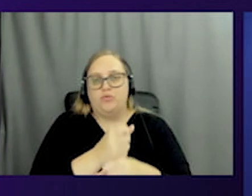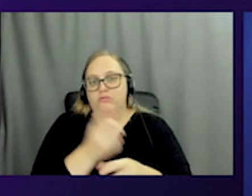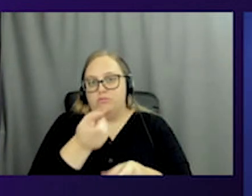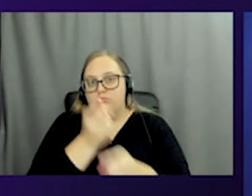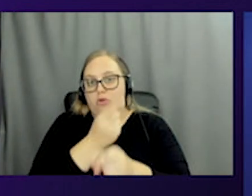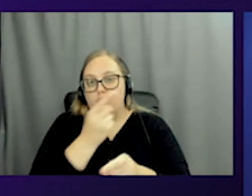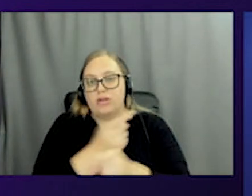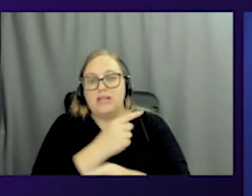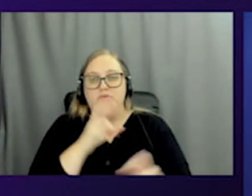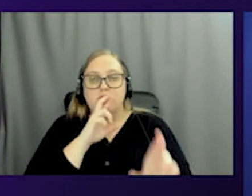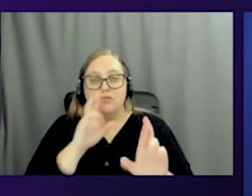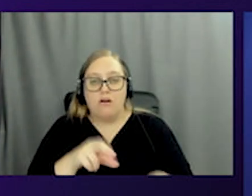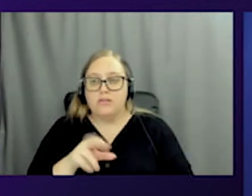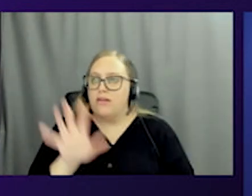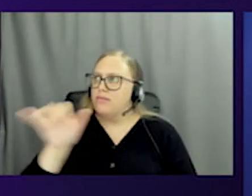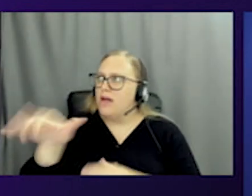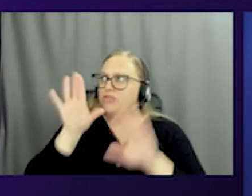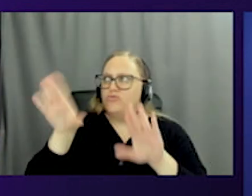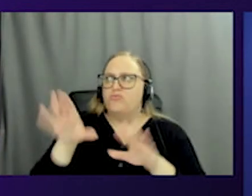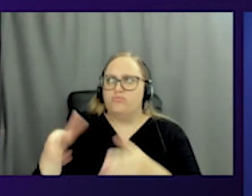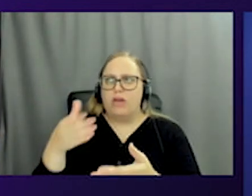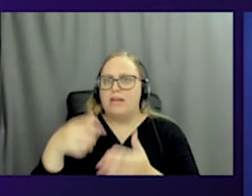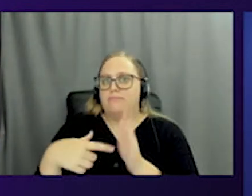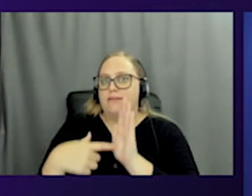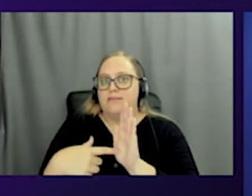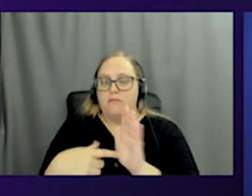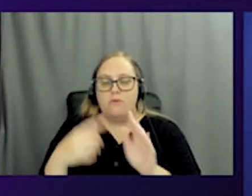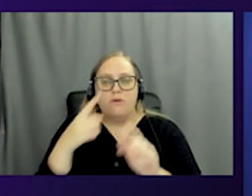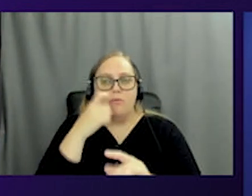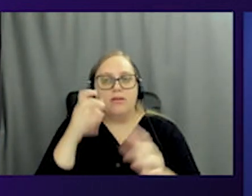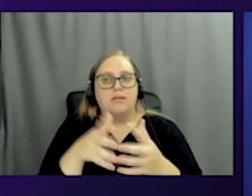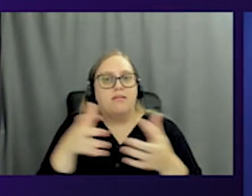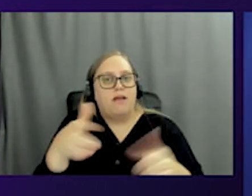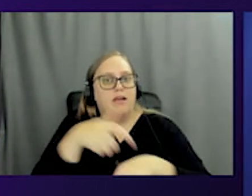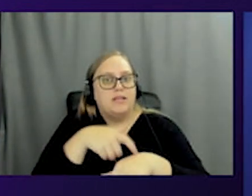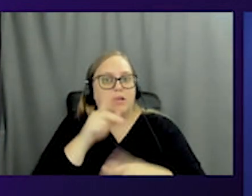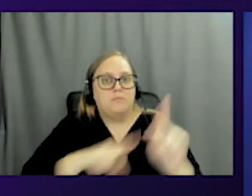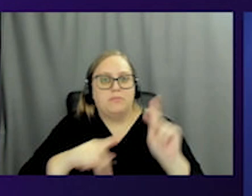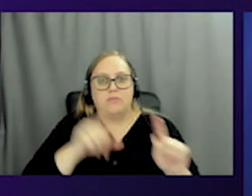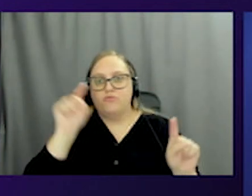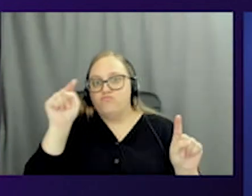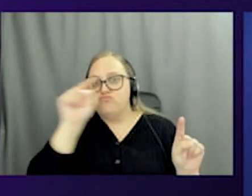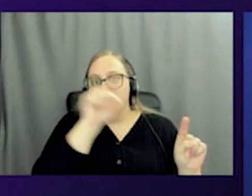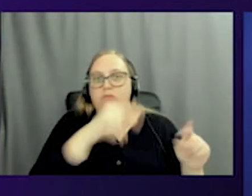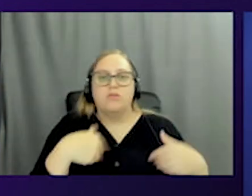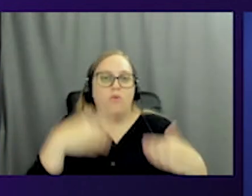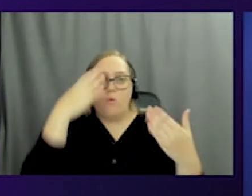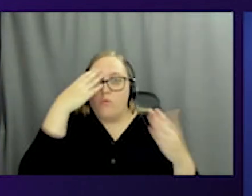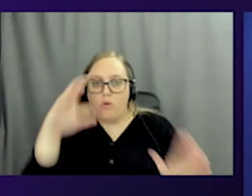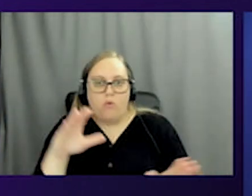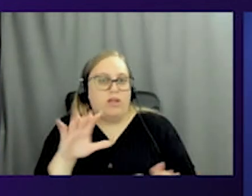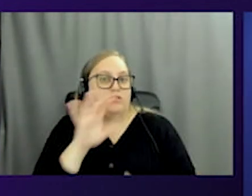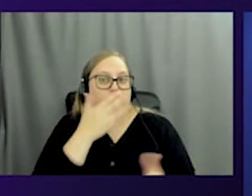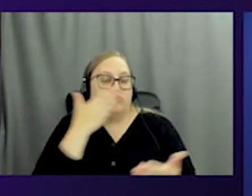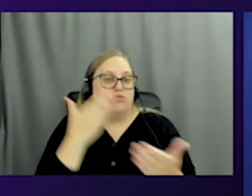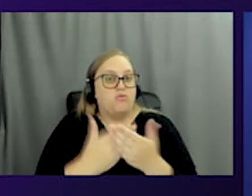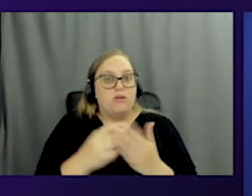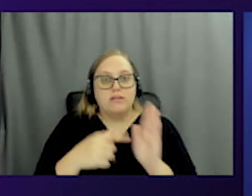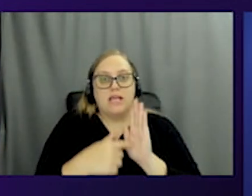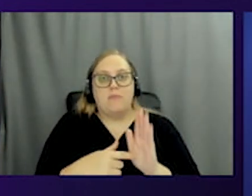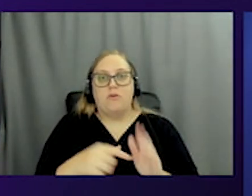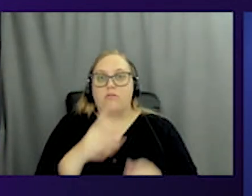that, by the way, is a great example, because I think a lot of times people out there probably don't. It's a great example of a workload, the farming stuff